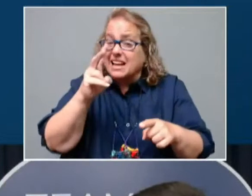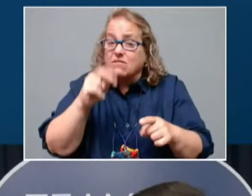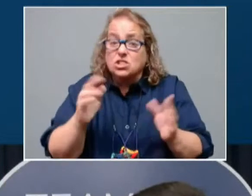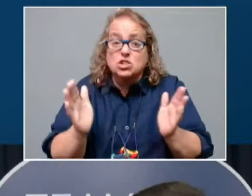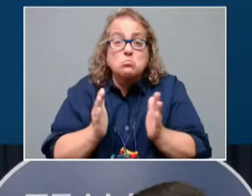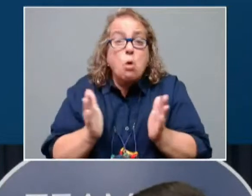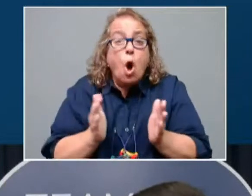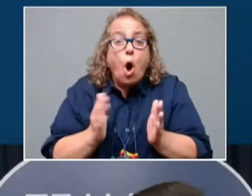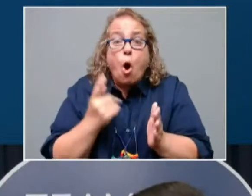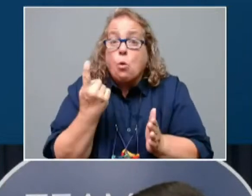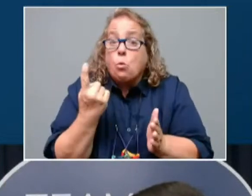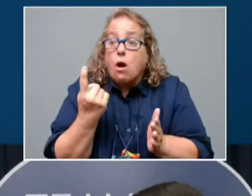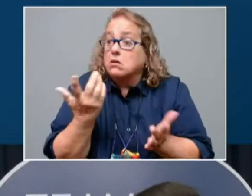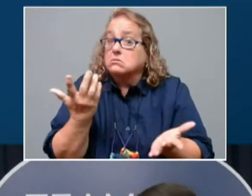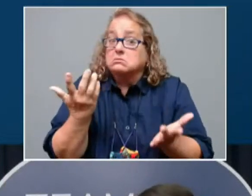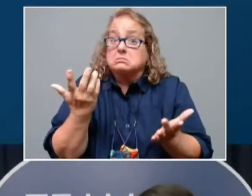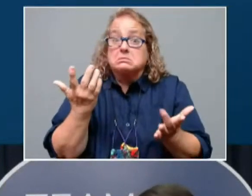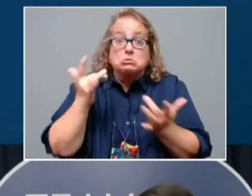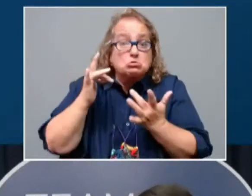we don't have any reserve left.